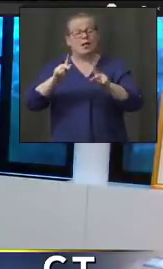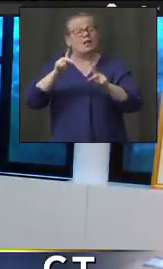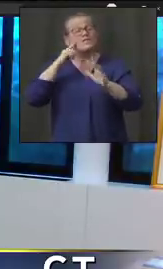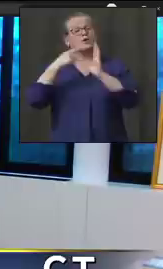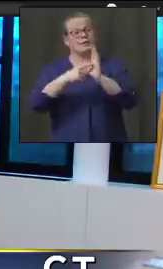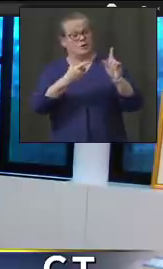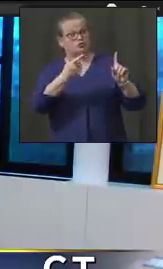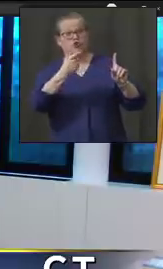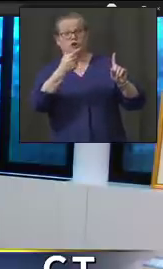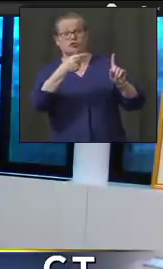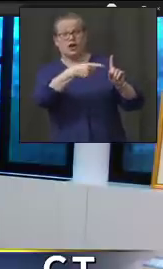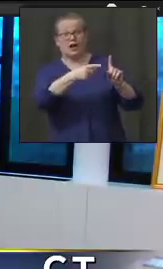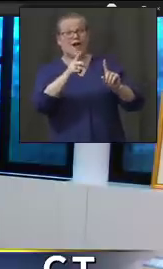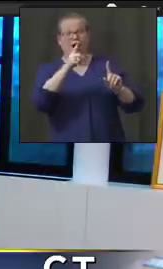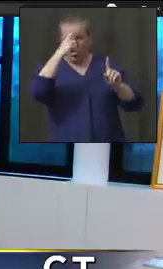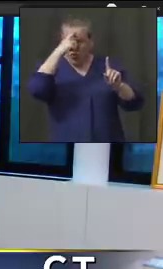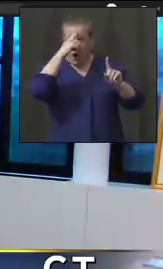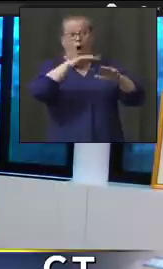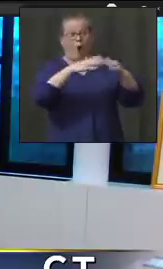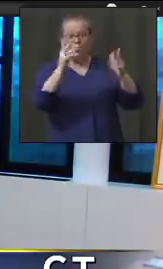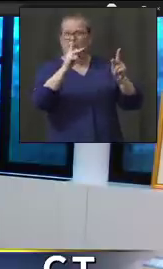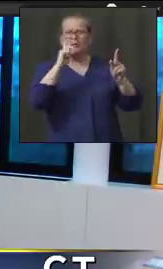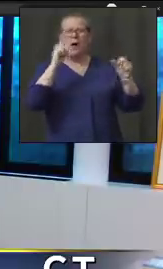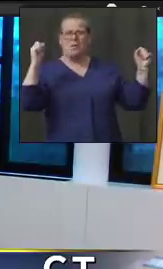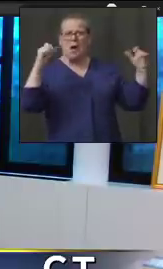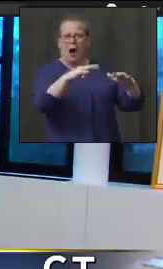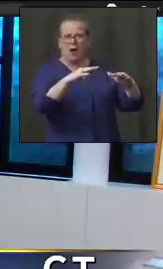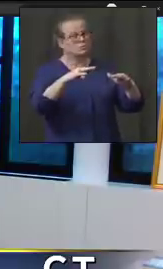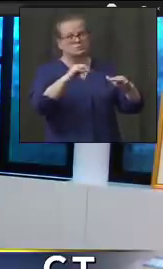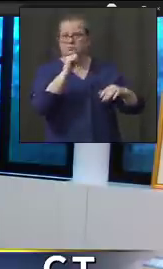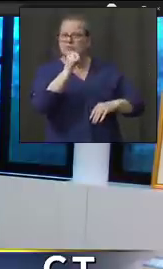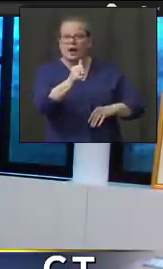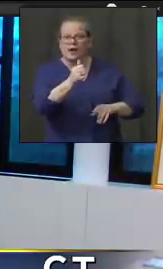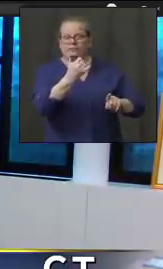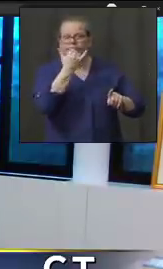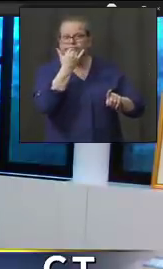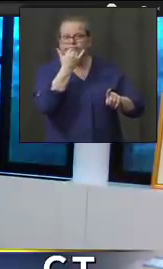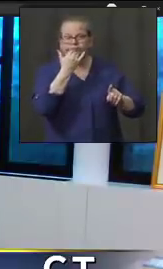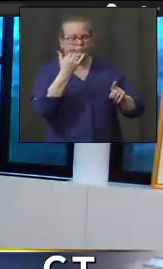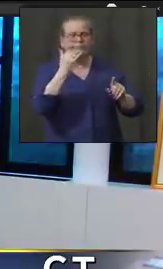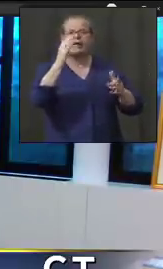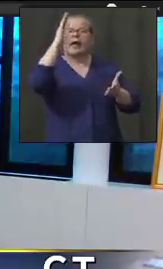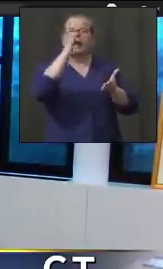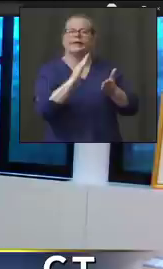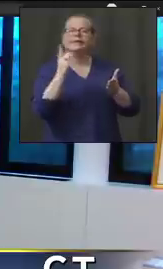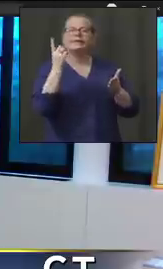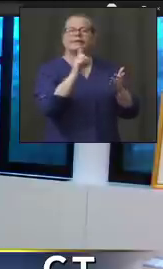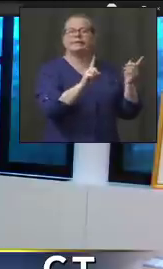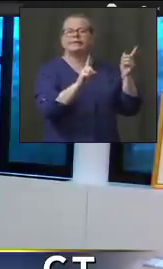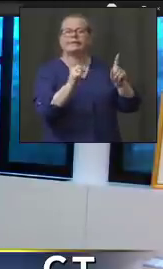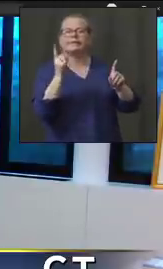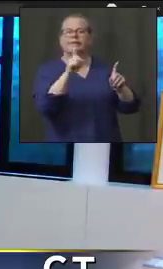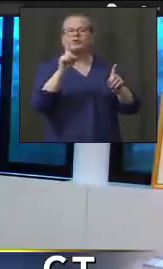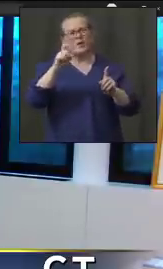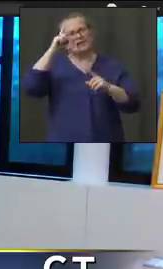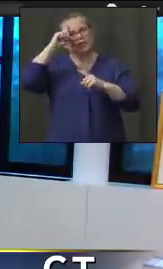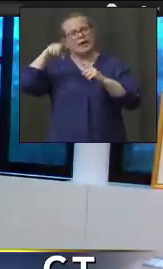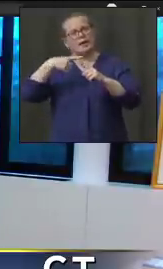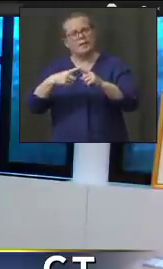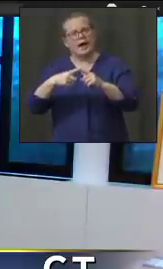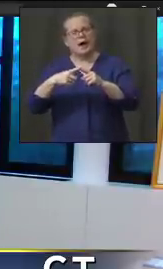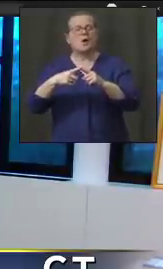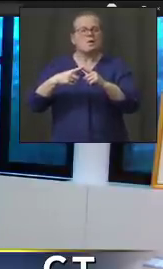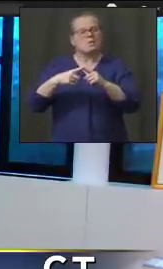So we have to figure out how to do marketing programs to bring consumers back into these establishments. So I think about 3 or 4 weeks